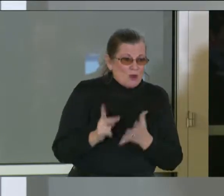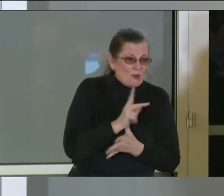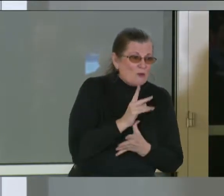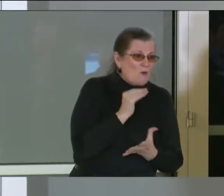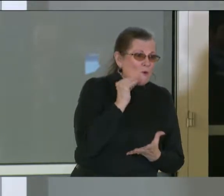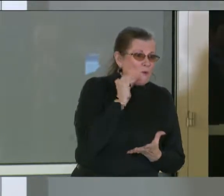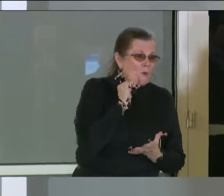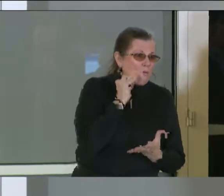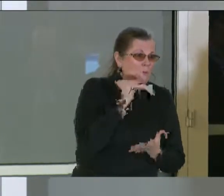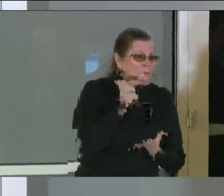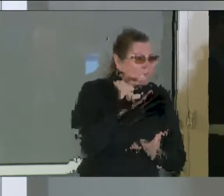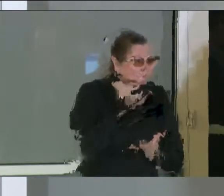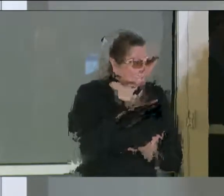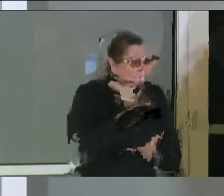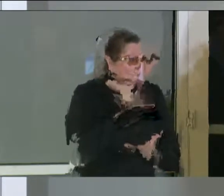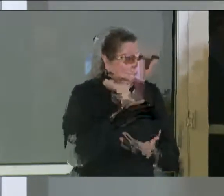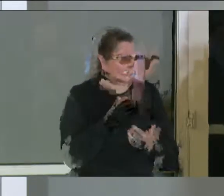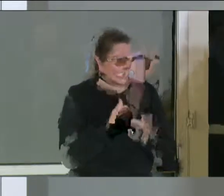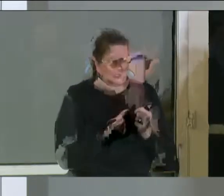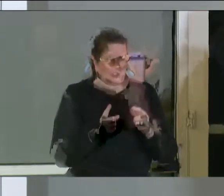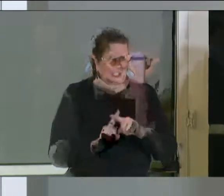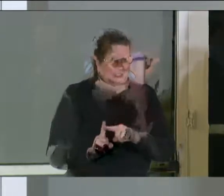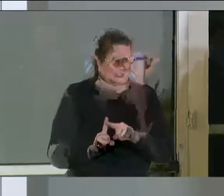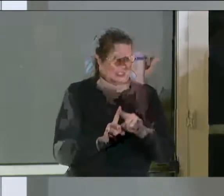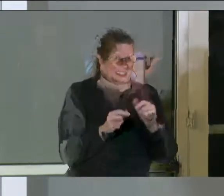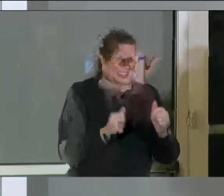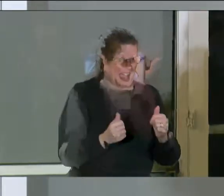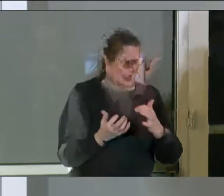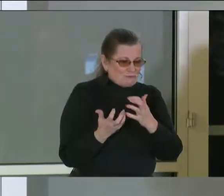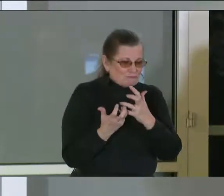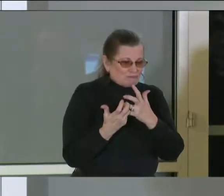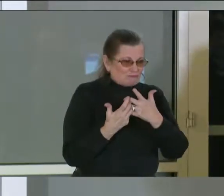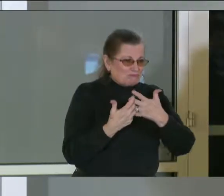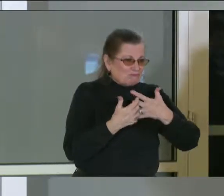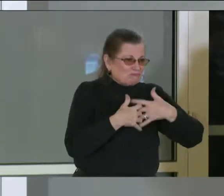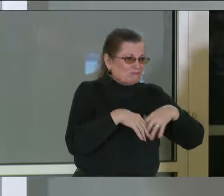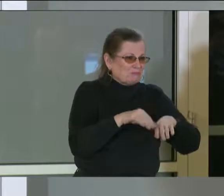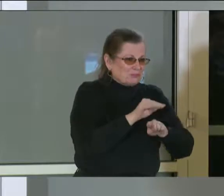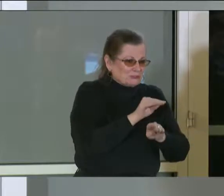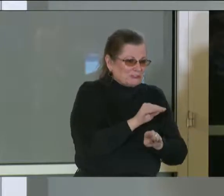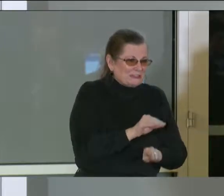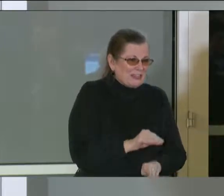all of these issues, all these priorities come together and make up the budget proposal.